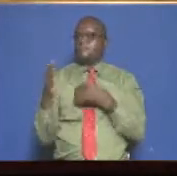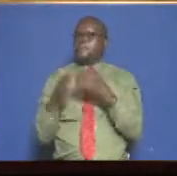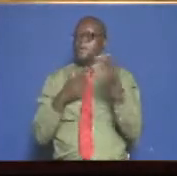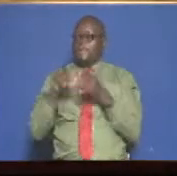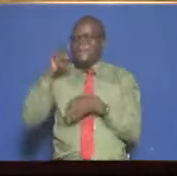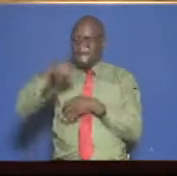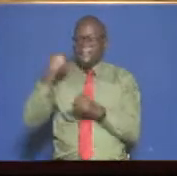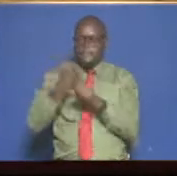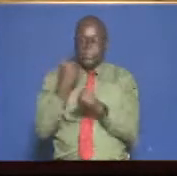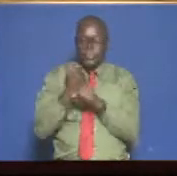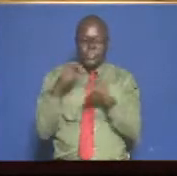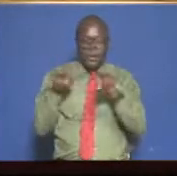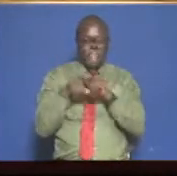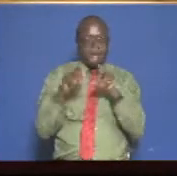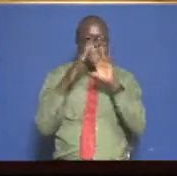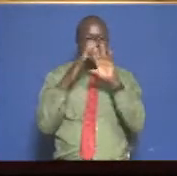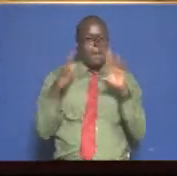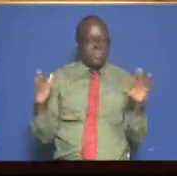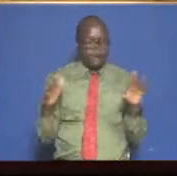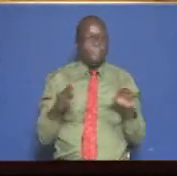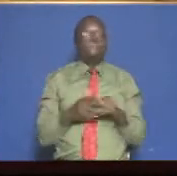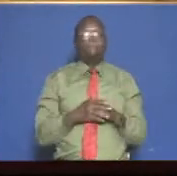take.